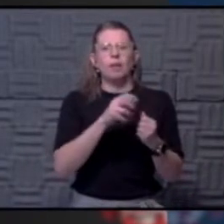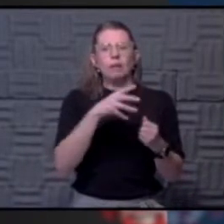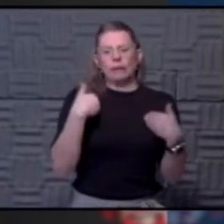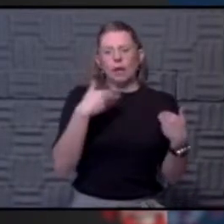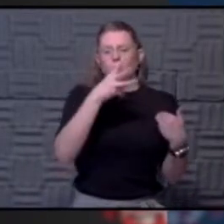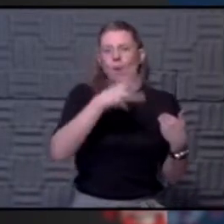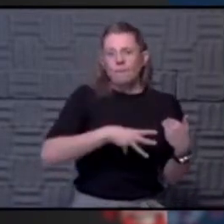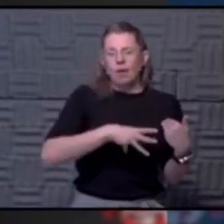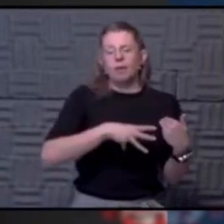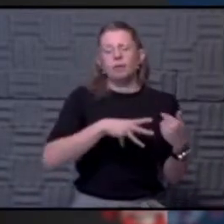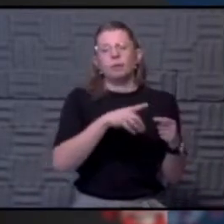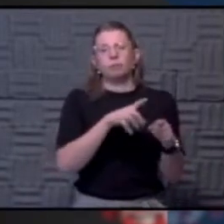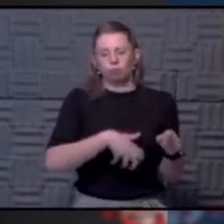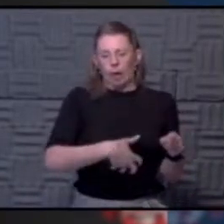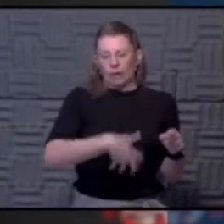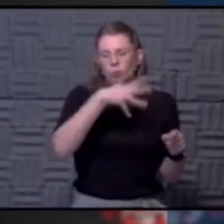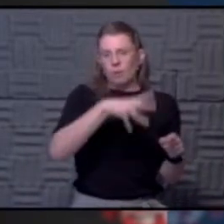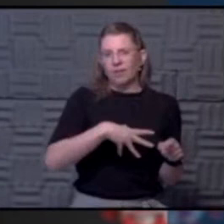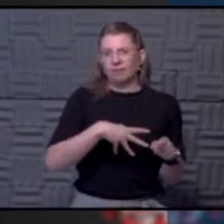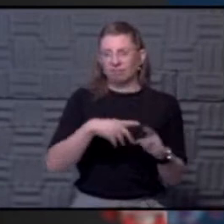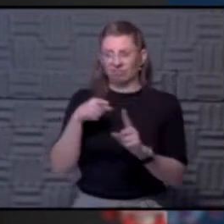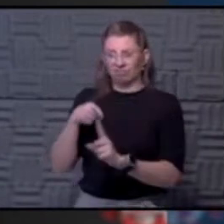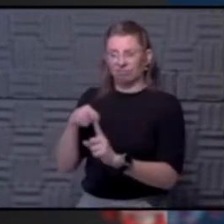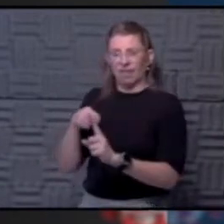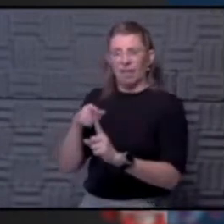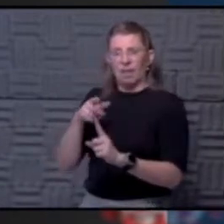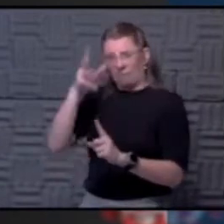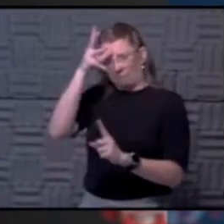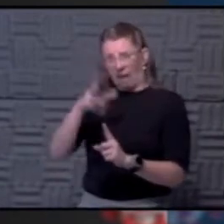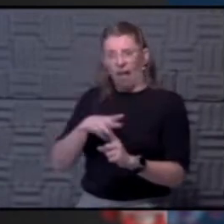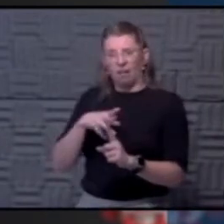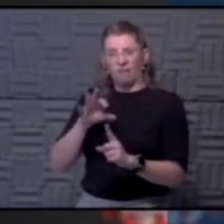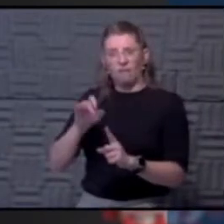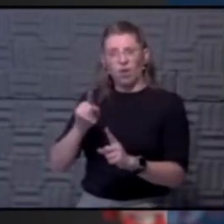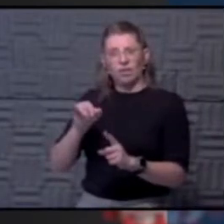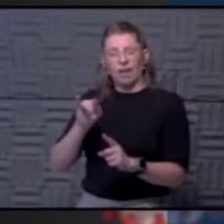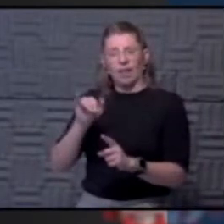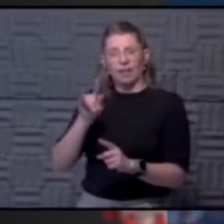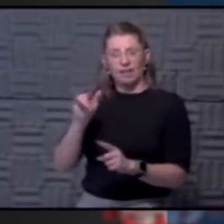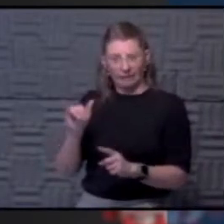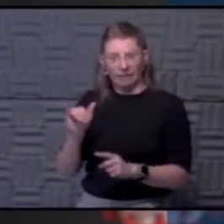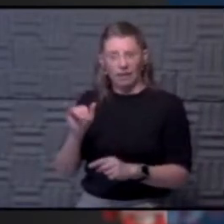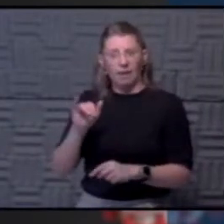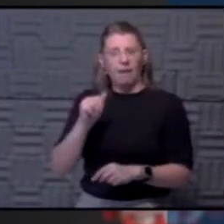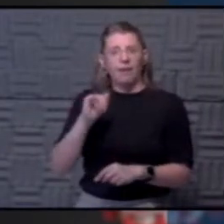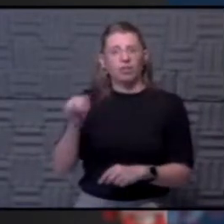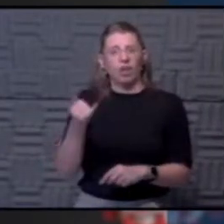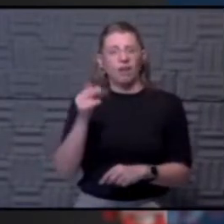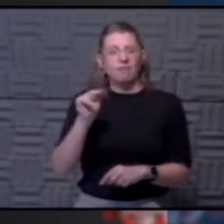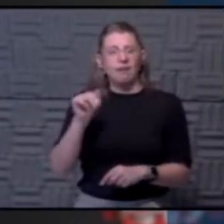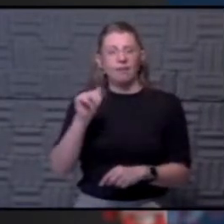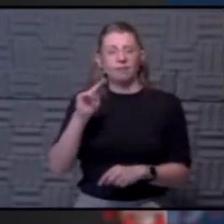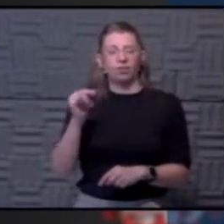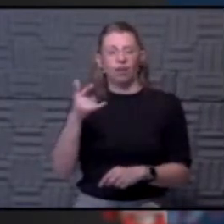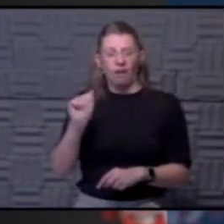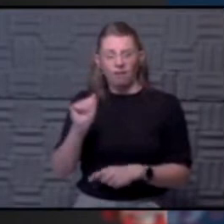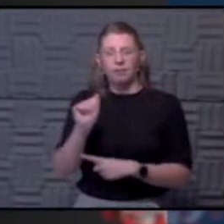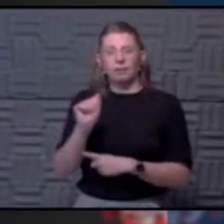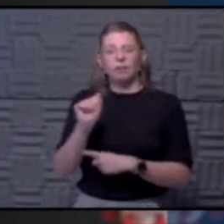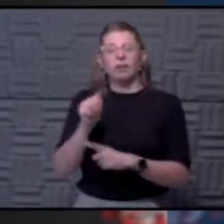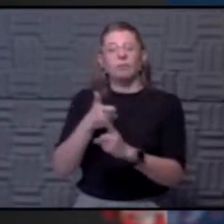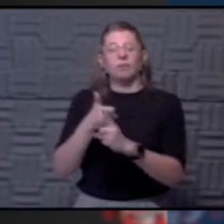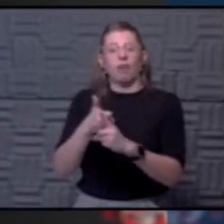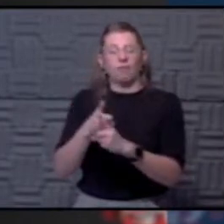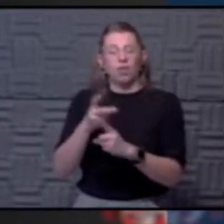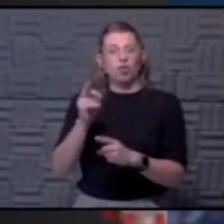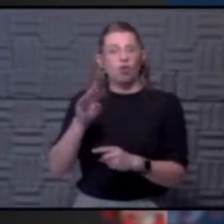not had a chance to really talk about men and male fertility. Dr. A.J. Nangia, Vice Chair of Urology here at KU and a urologist here at the health system